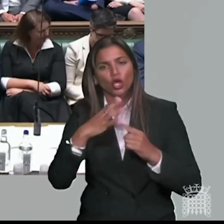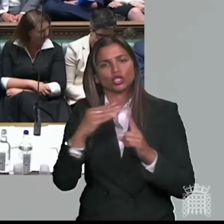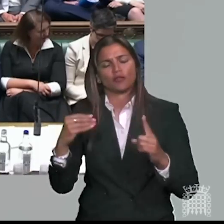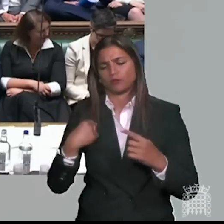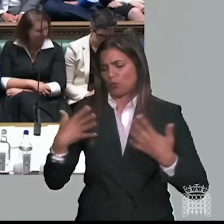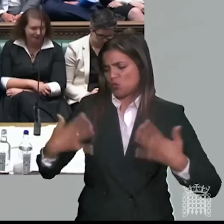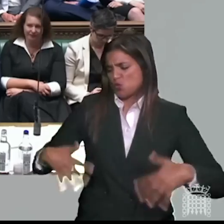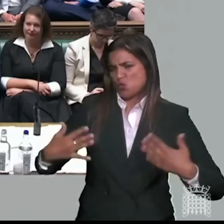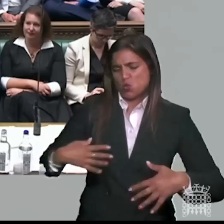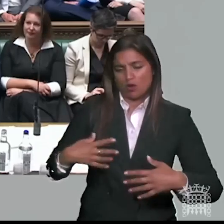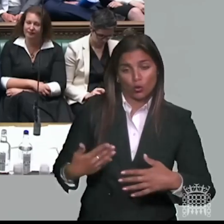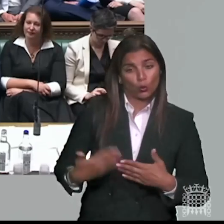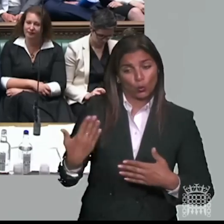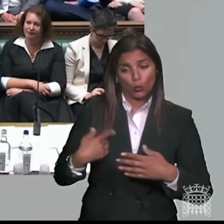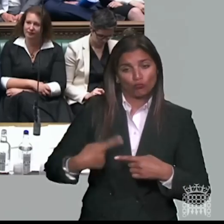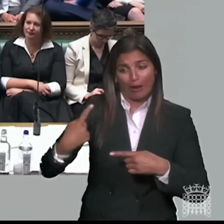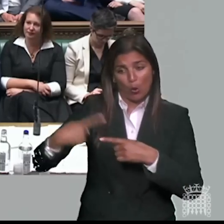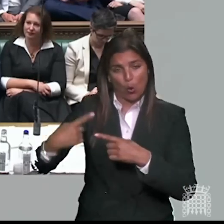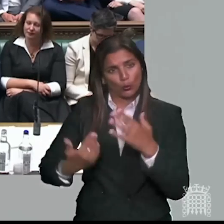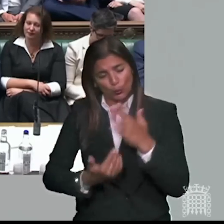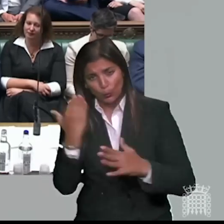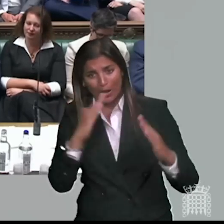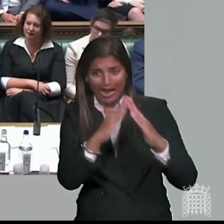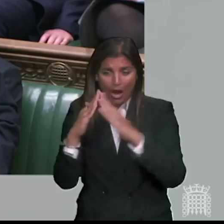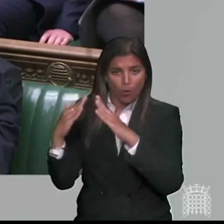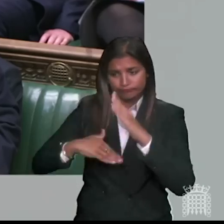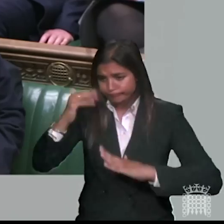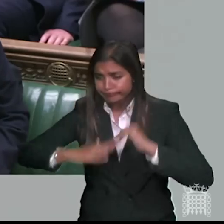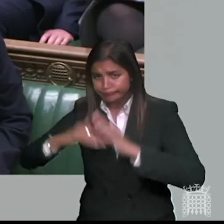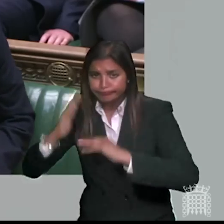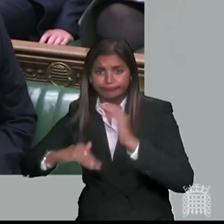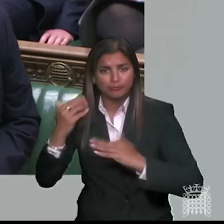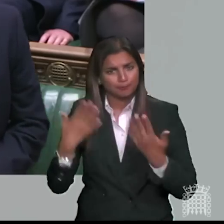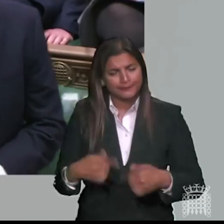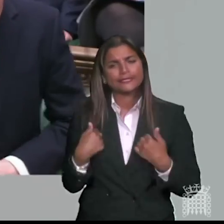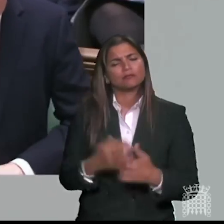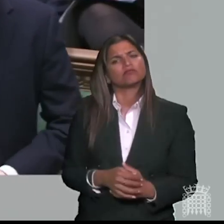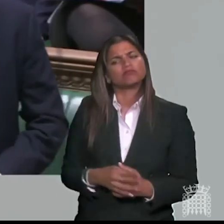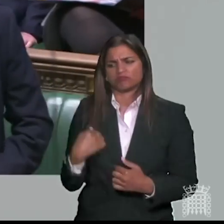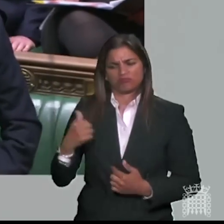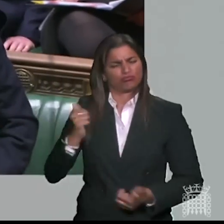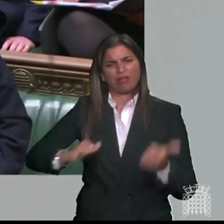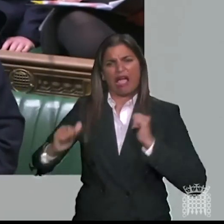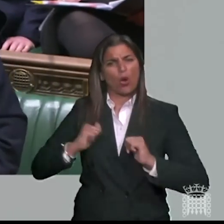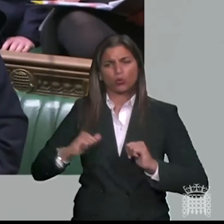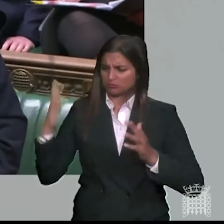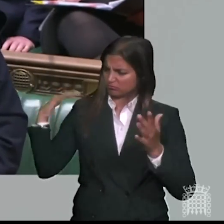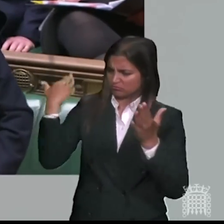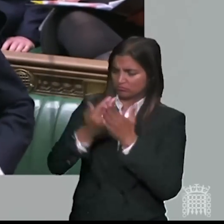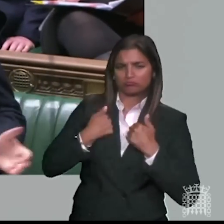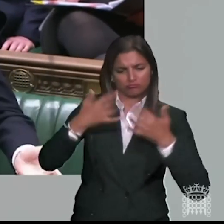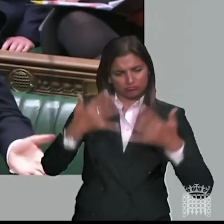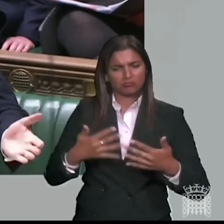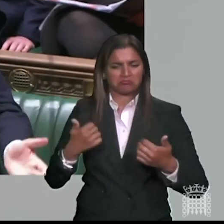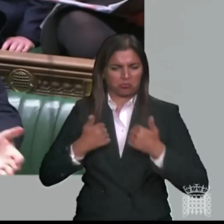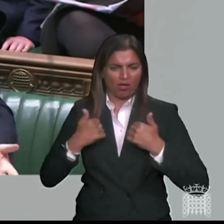record levels of housing being built. We stand very proudly on the record of this government.